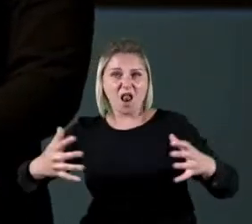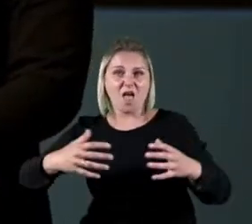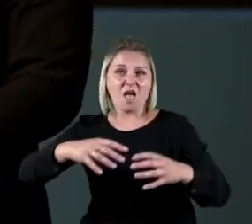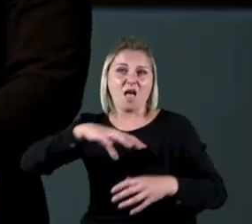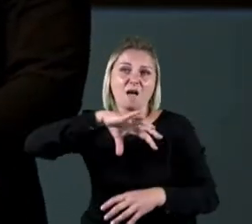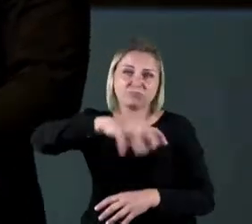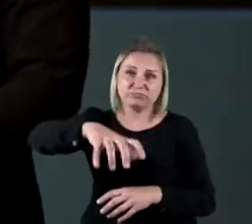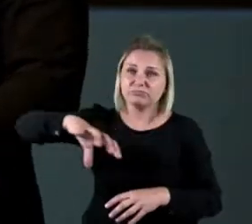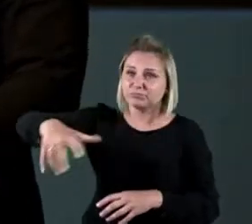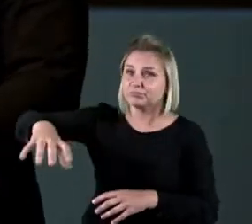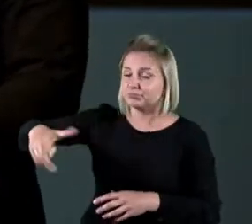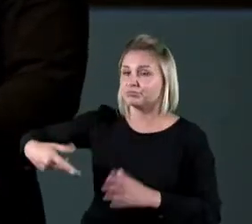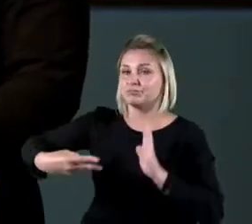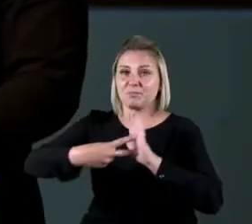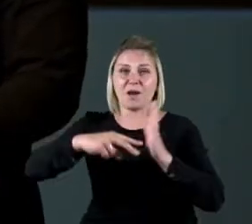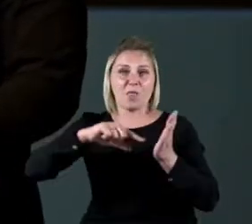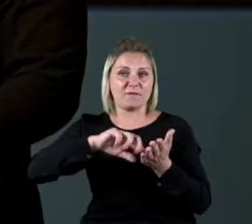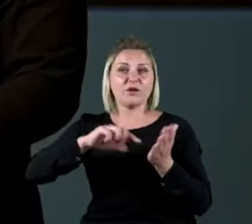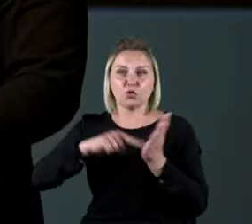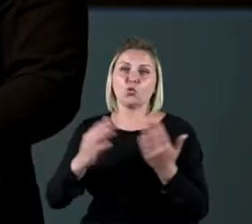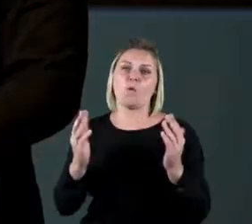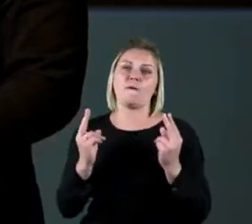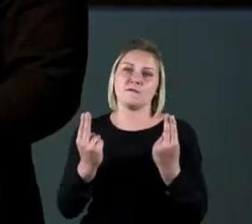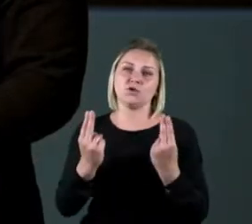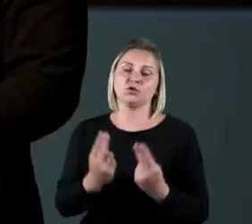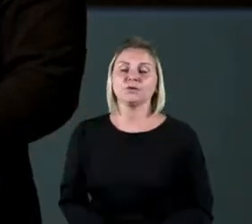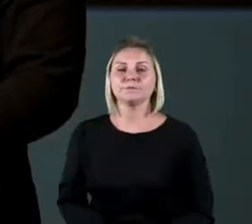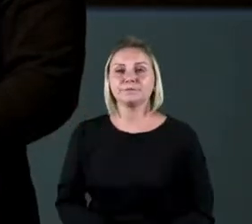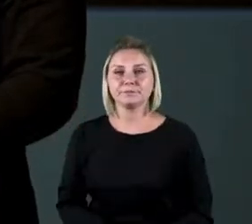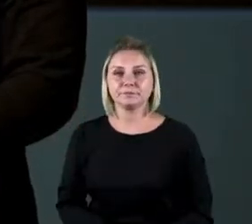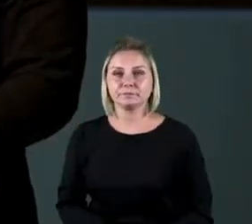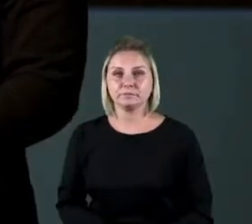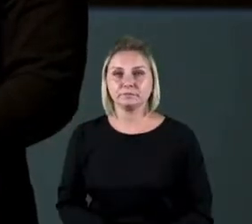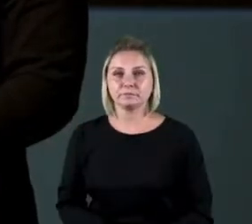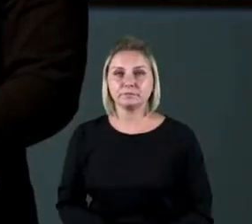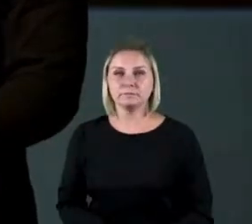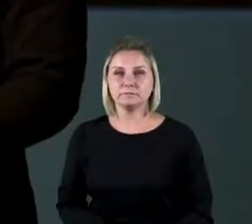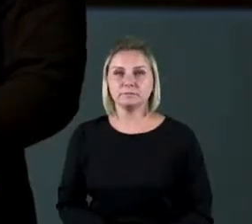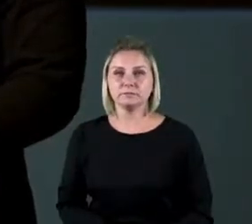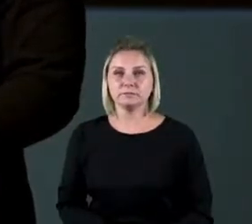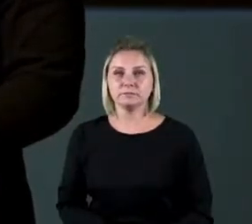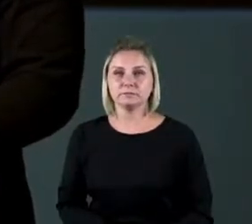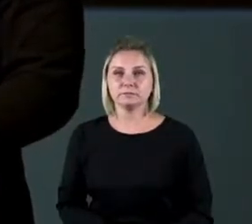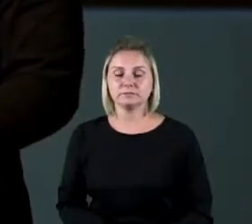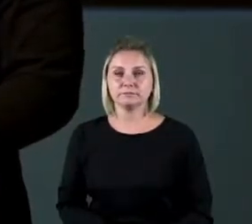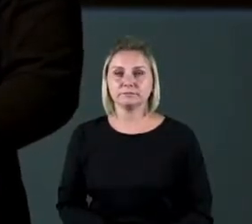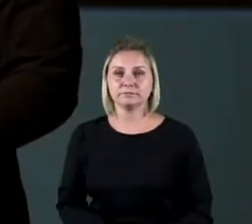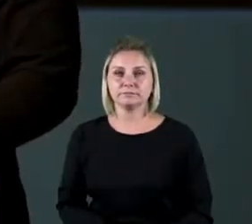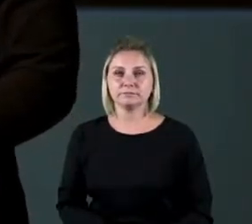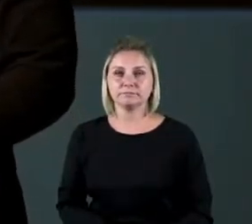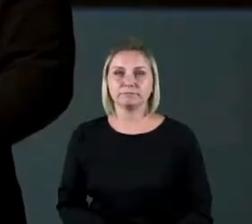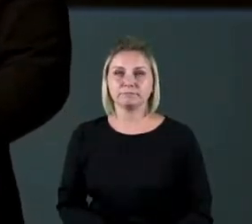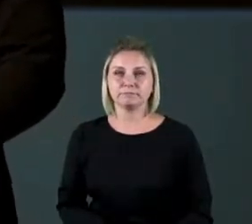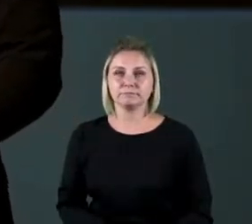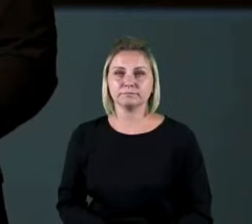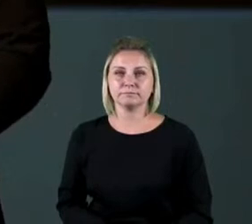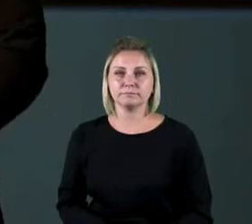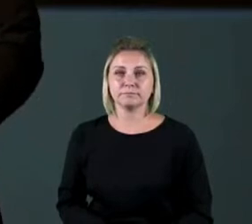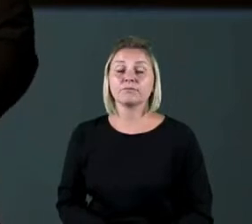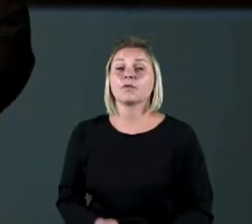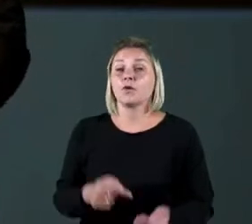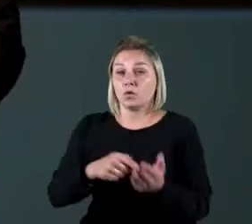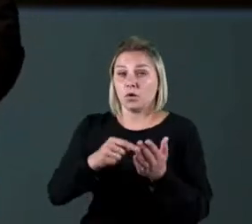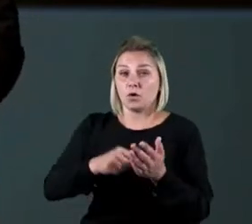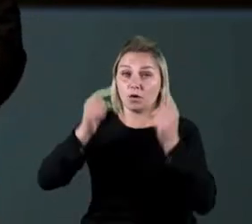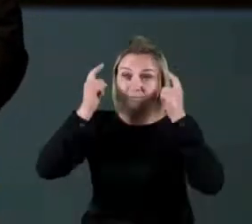co-benefits of resilience and sustainable urban development. Adopting a collaborative approach to secure tangible progress towards